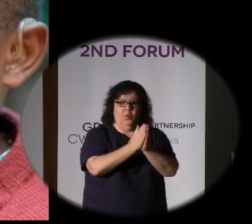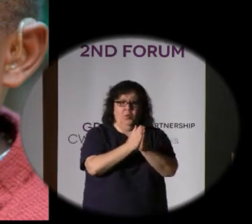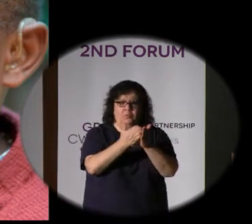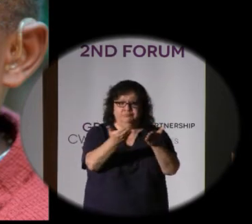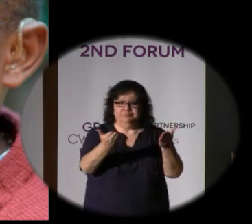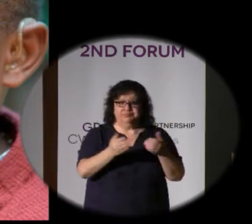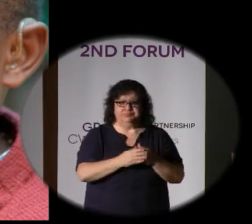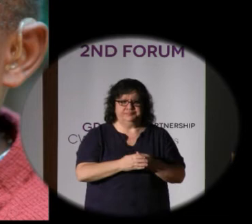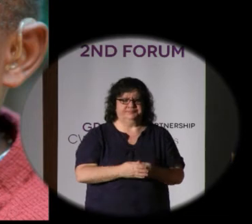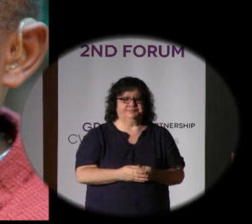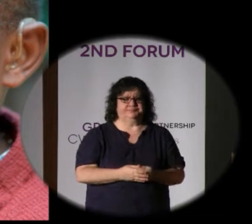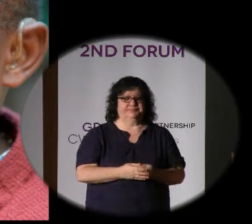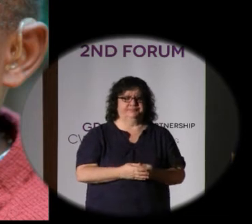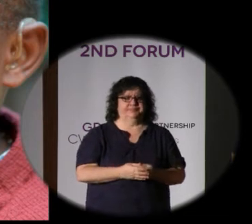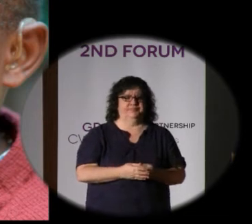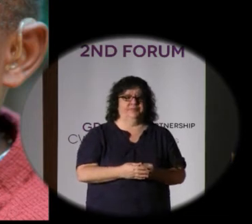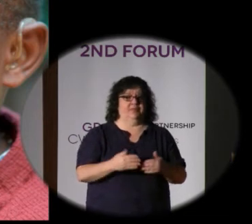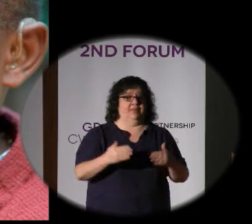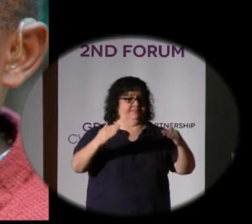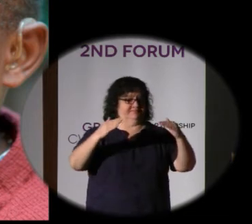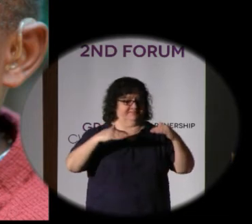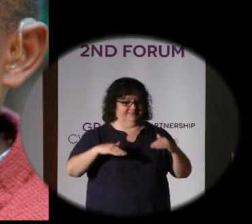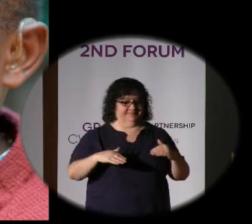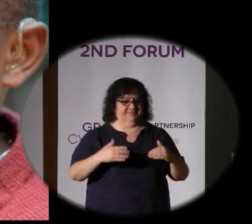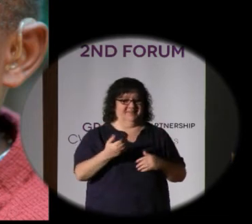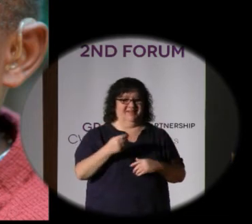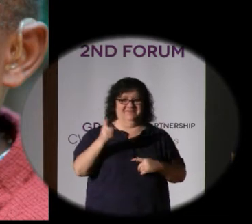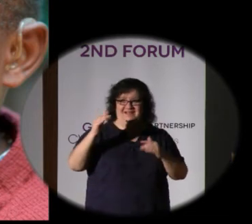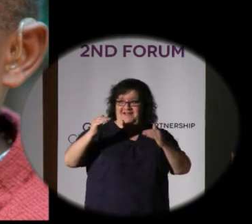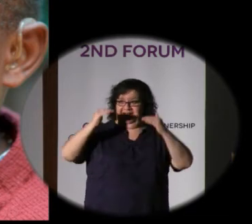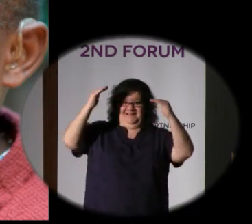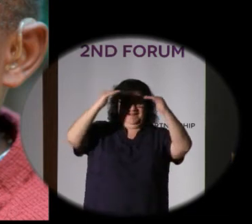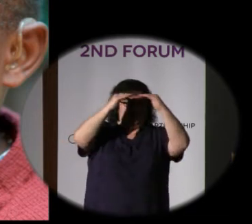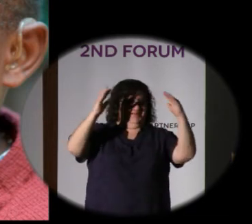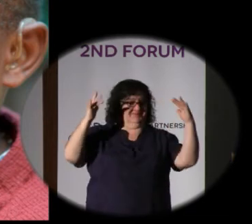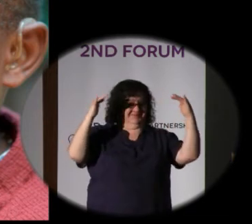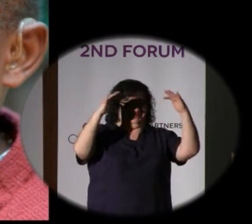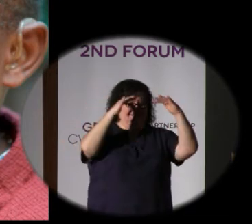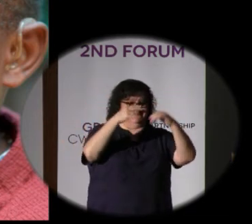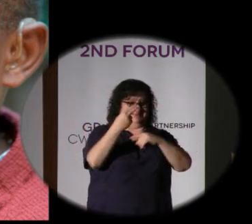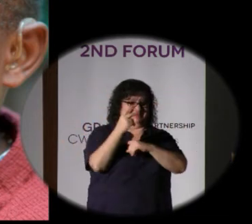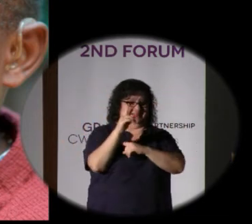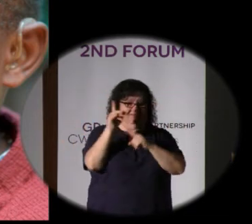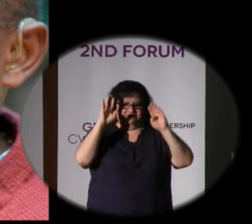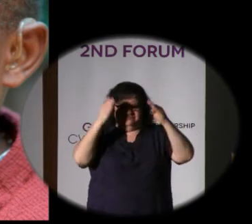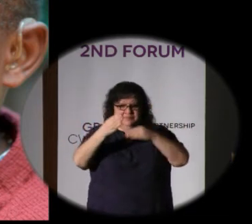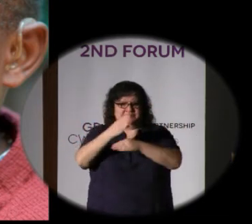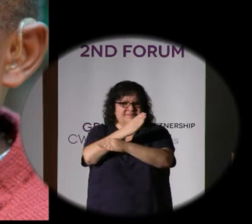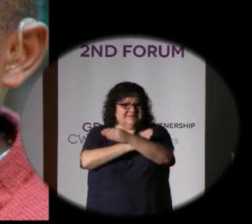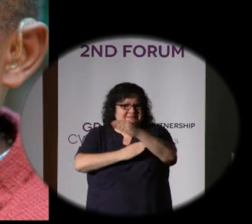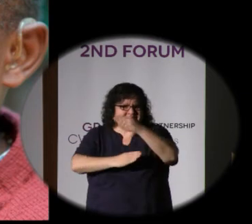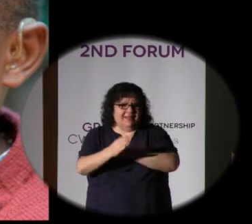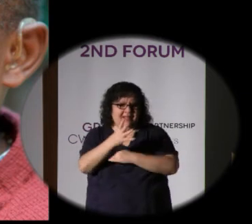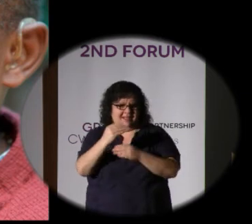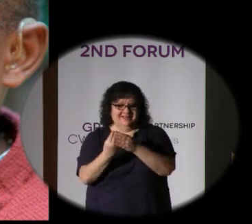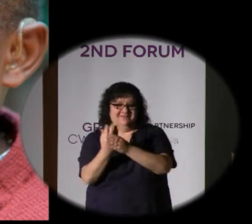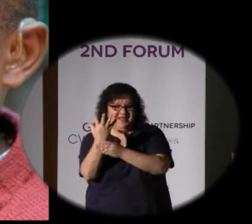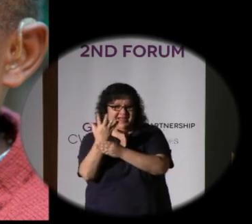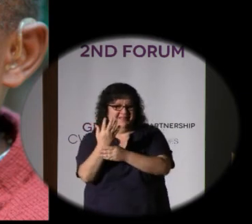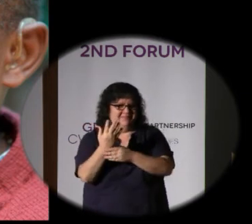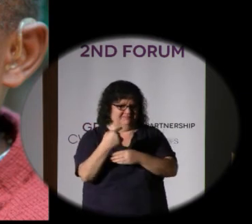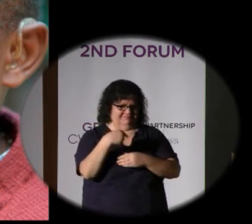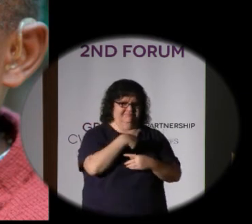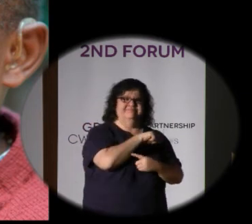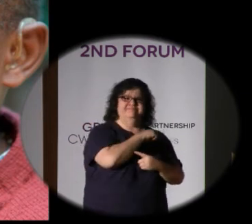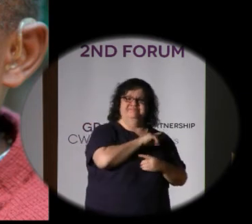AT included in high-level disability meeting on disability and development. And